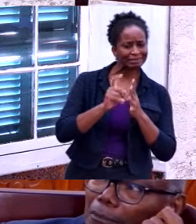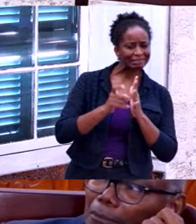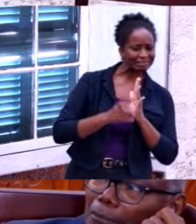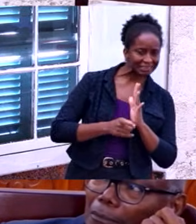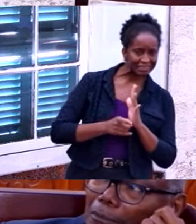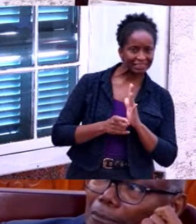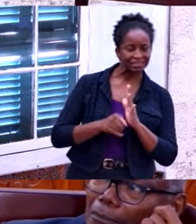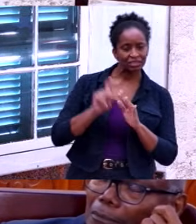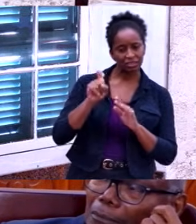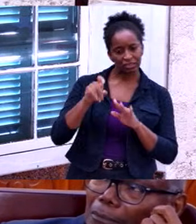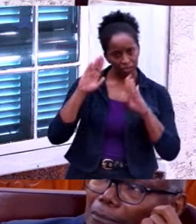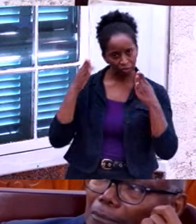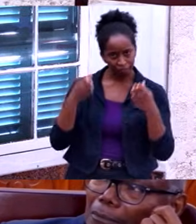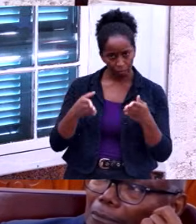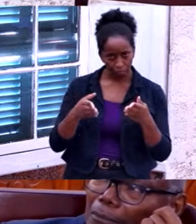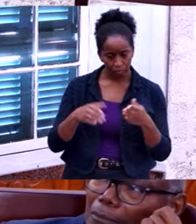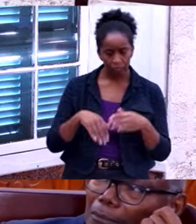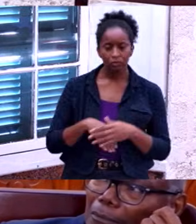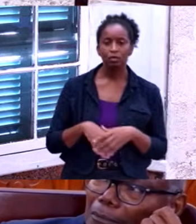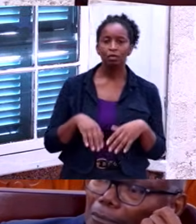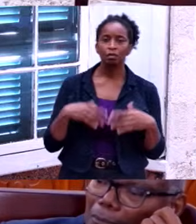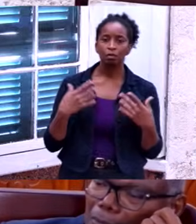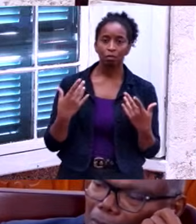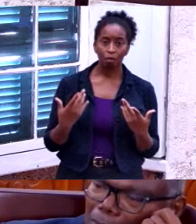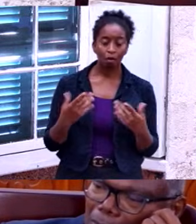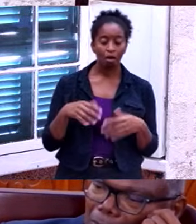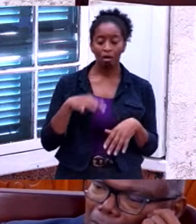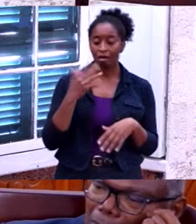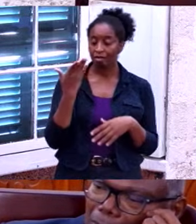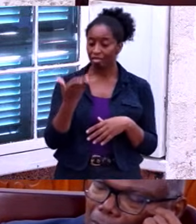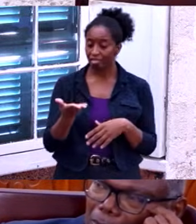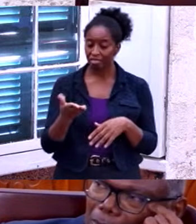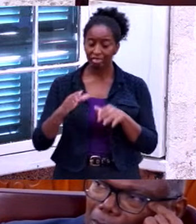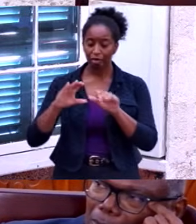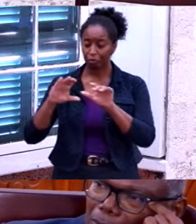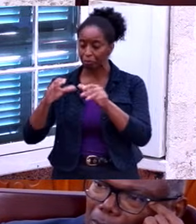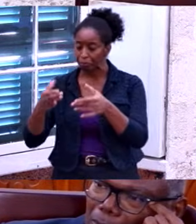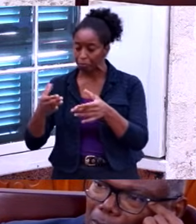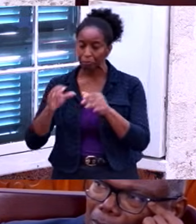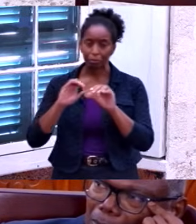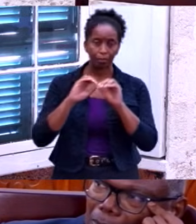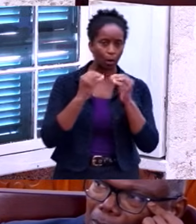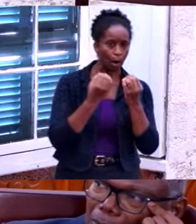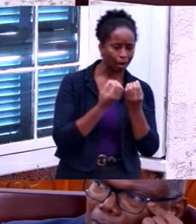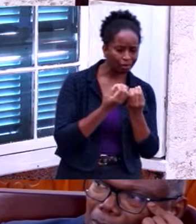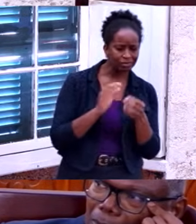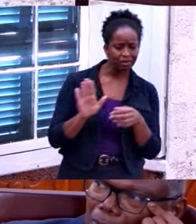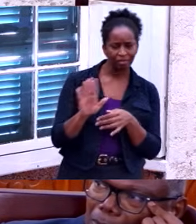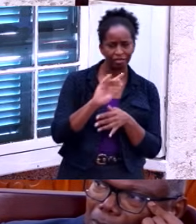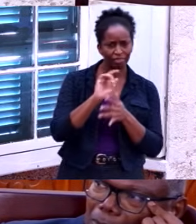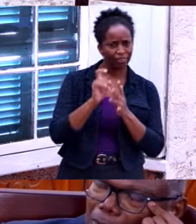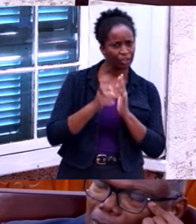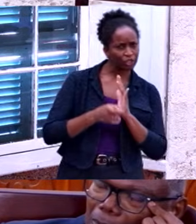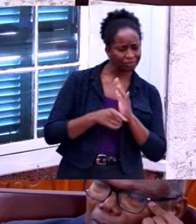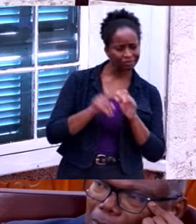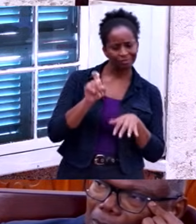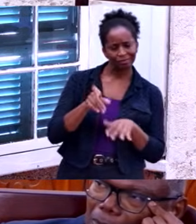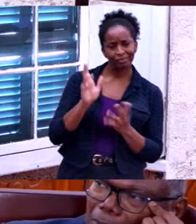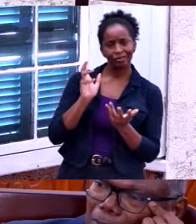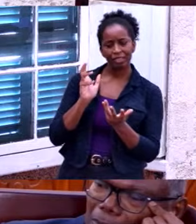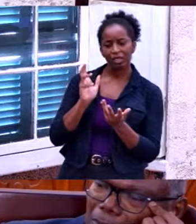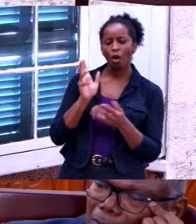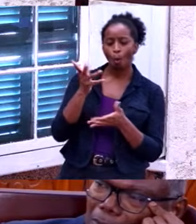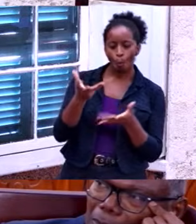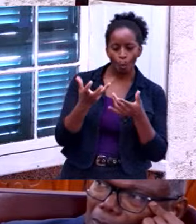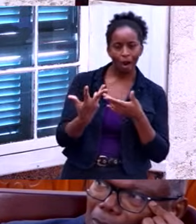the interests of a particular body, institution, or organization whose voice you want to have,